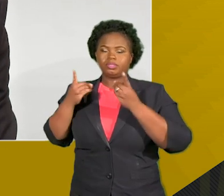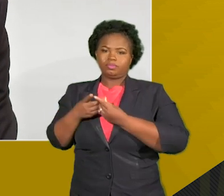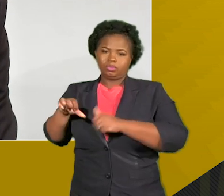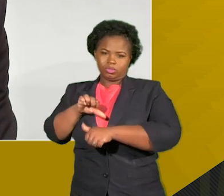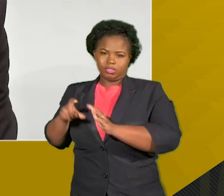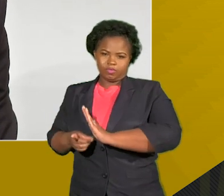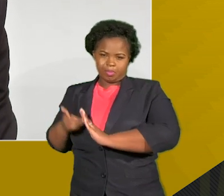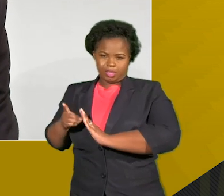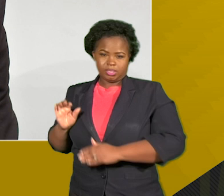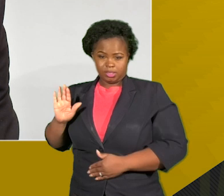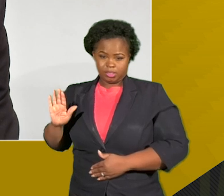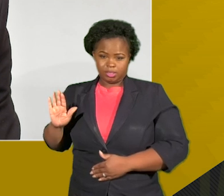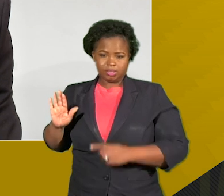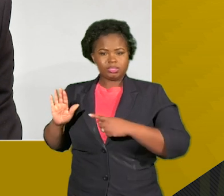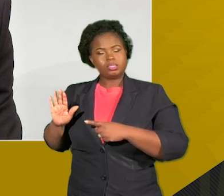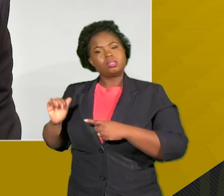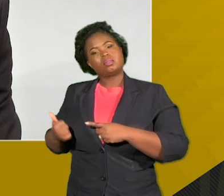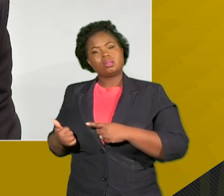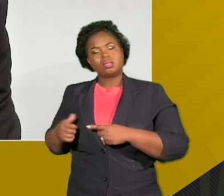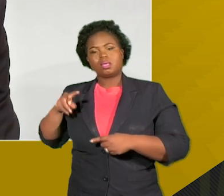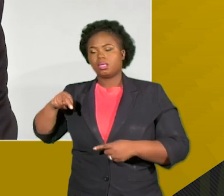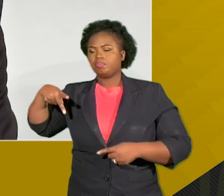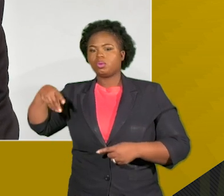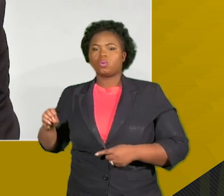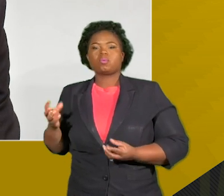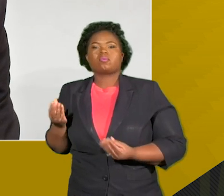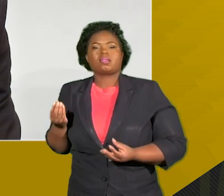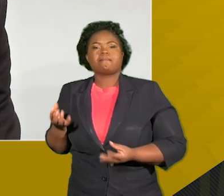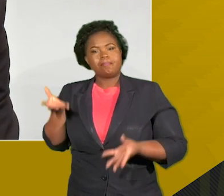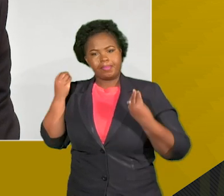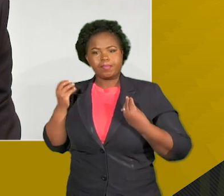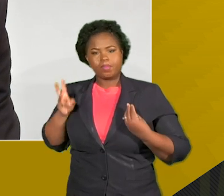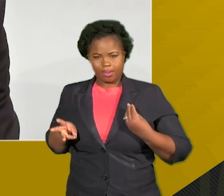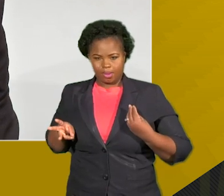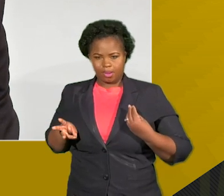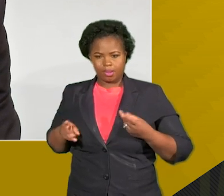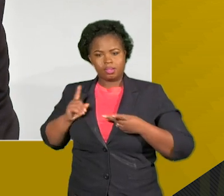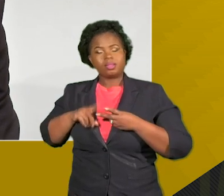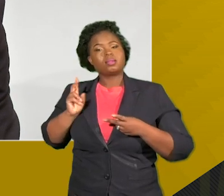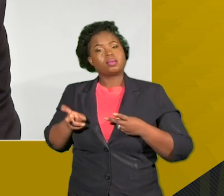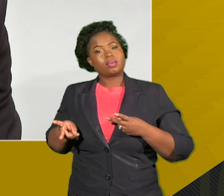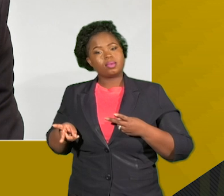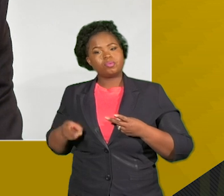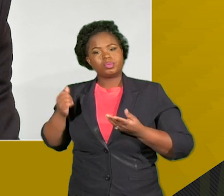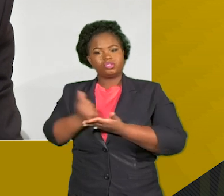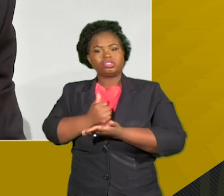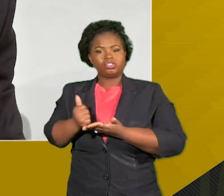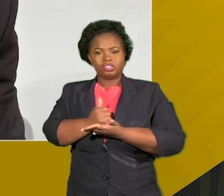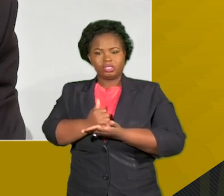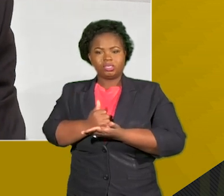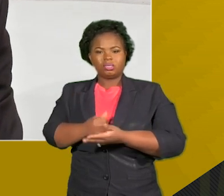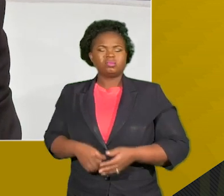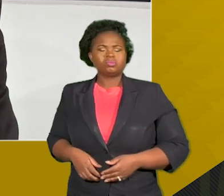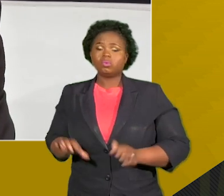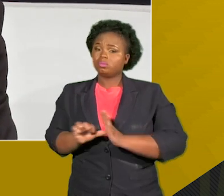Social Development. I see. That's where you'll get your NPO number. Mm. Okay. And you also need to register. Registration